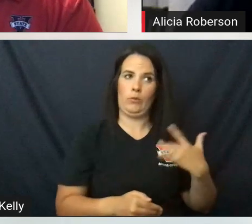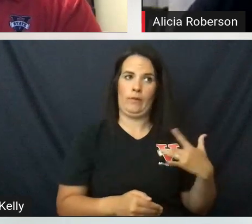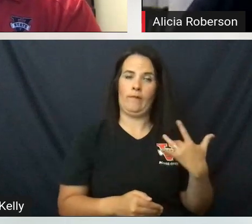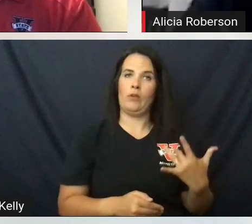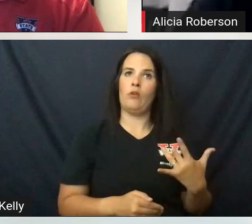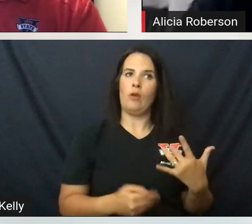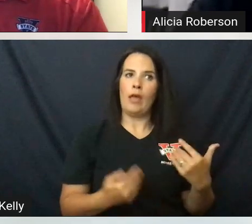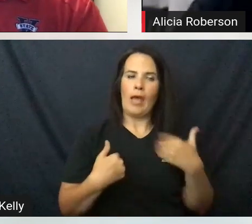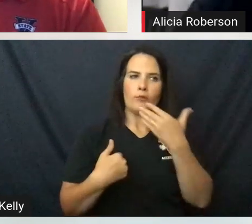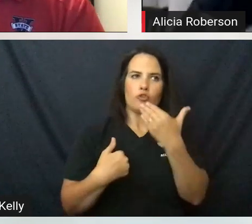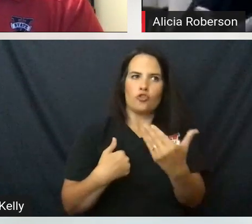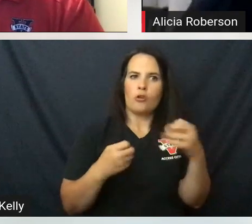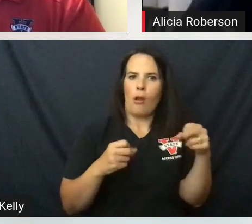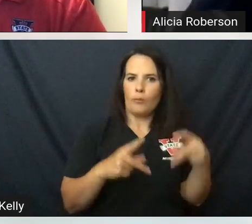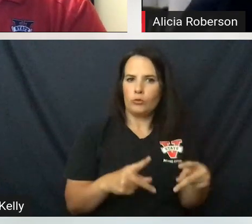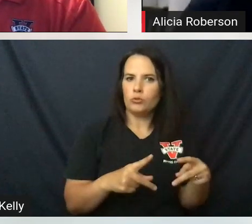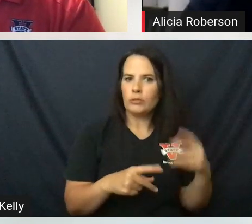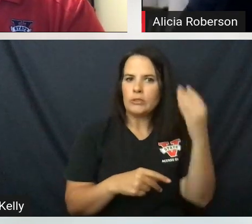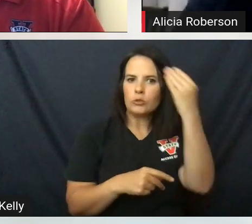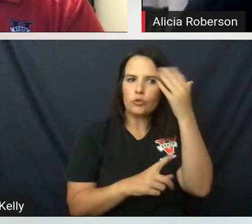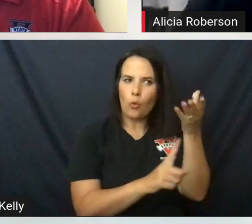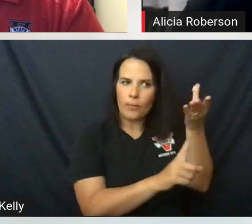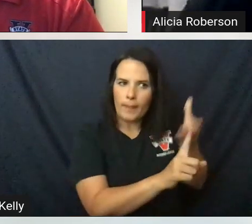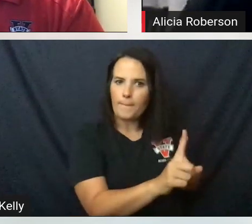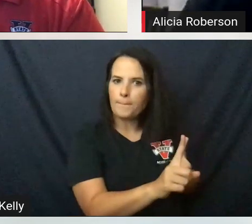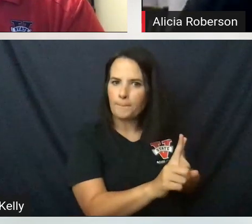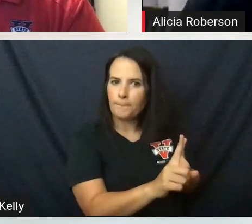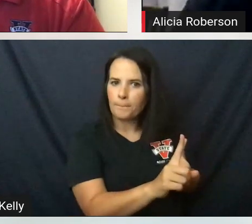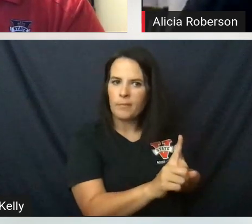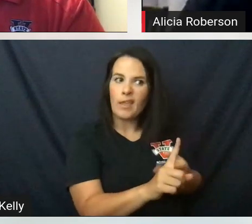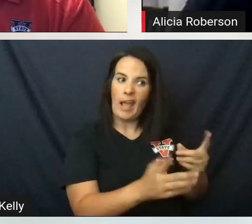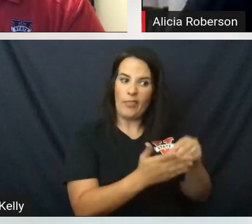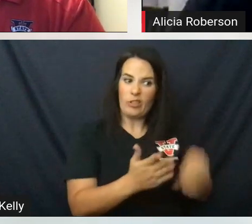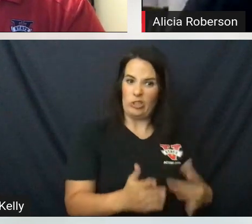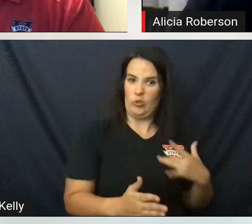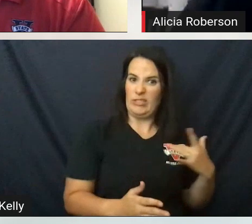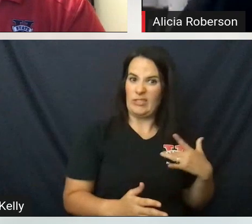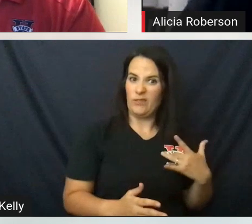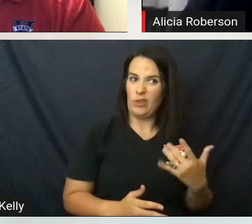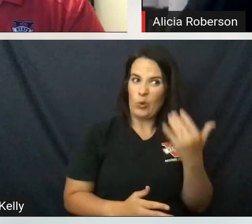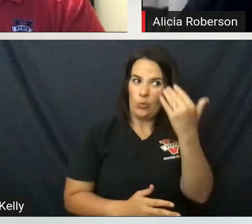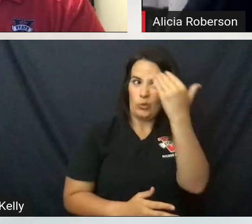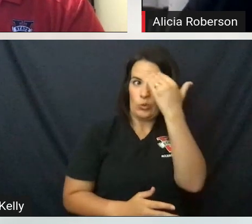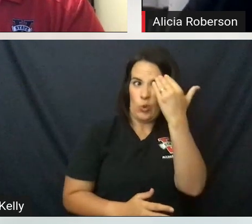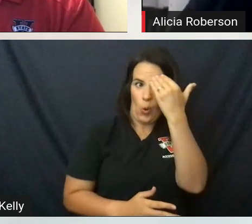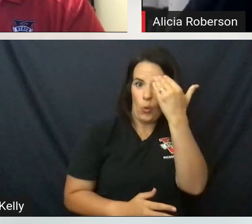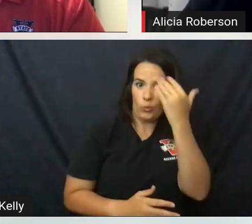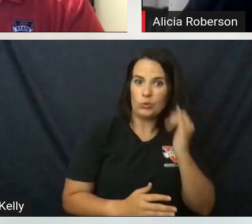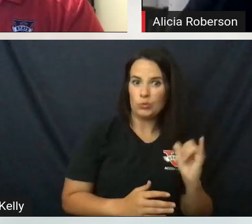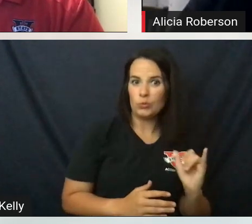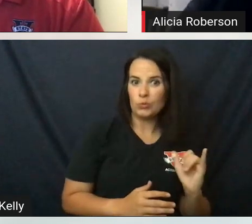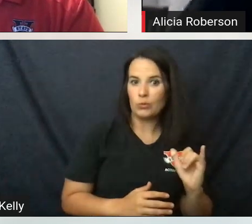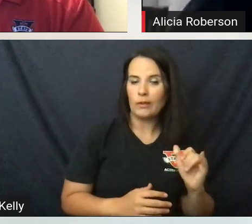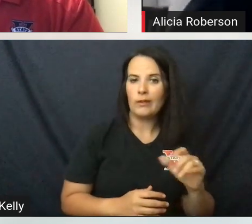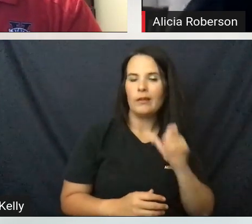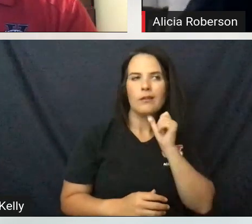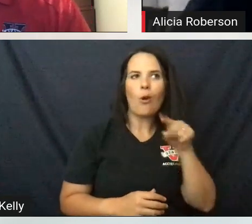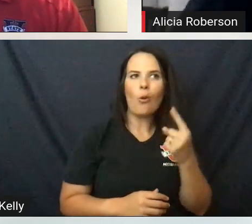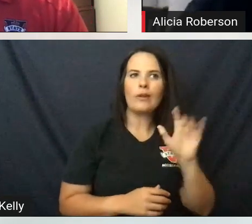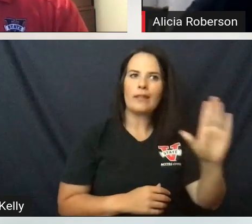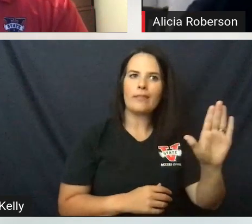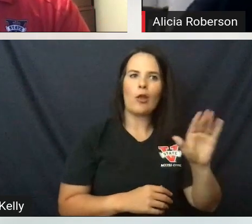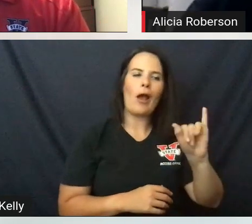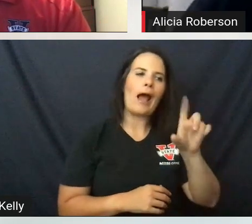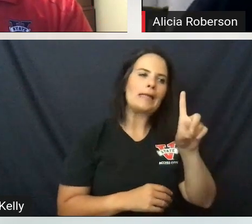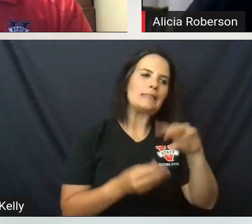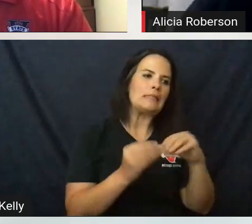we had a better opportunity of knowing them, and they actually felt like we knew who they were, and not just their ID